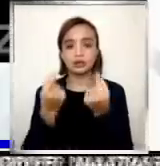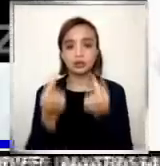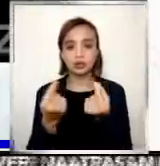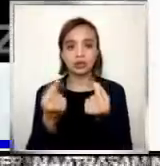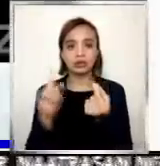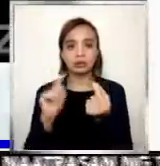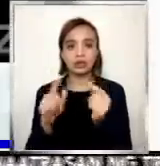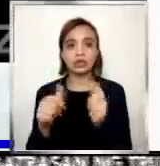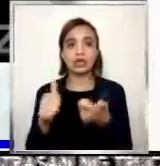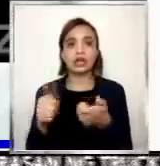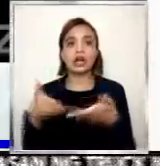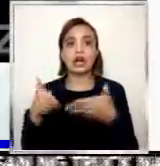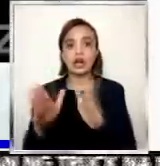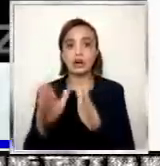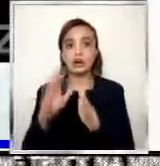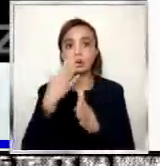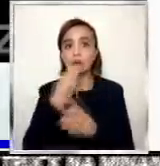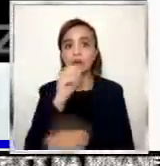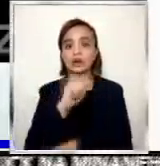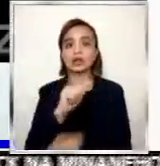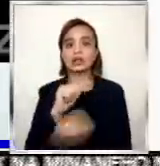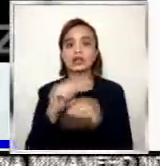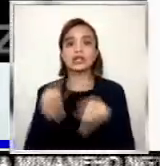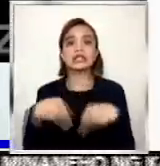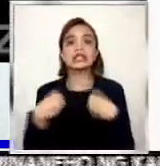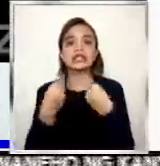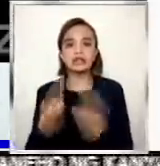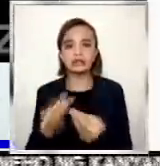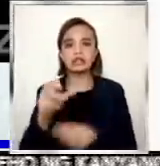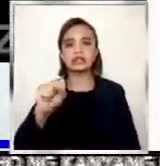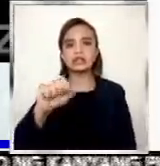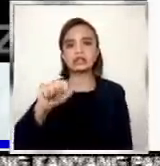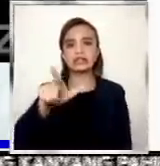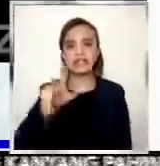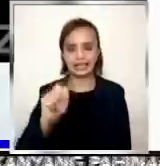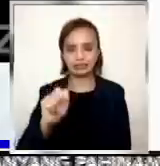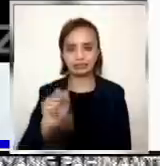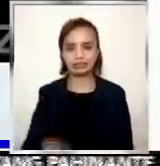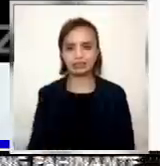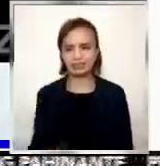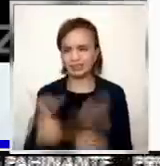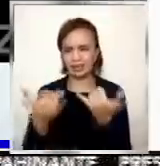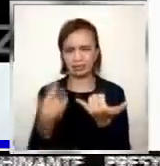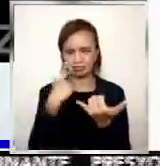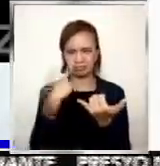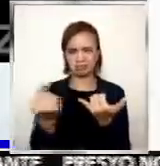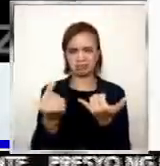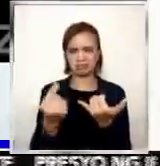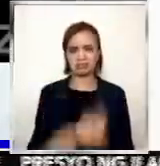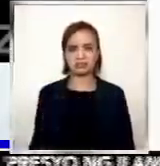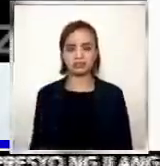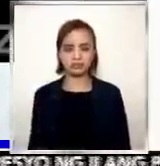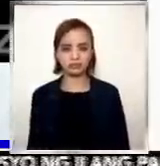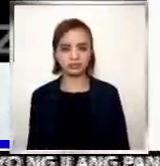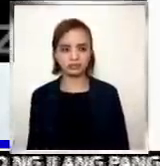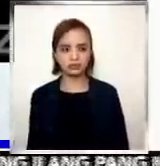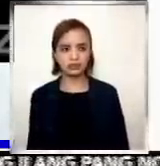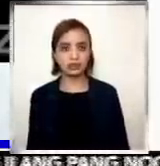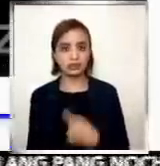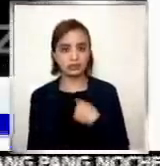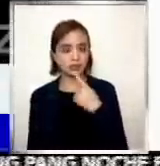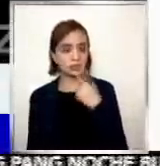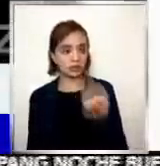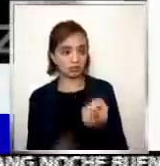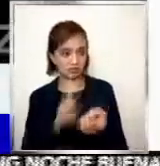the SALN to release the SALN. Because right now, napakalabo po. Hindi po ba napaka-dangerous noon